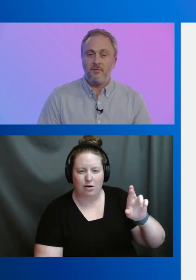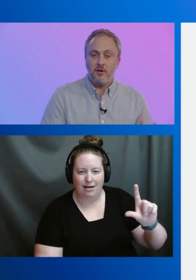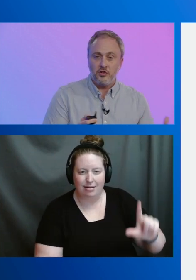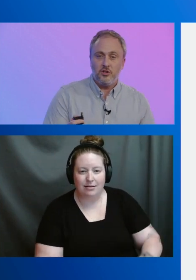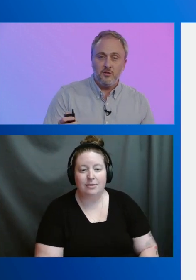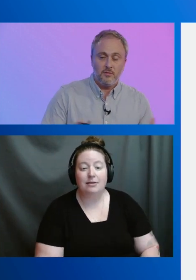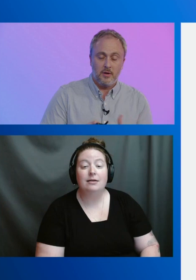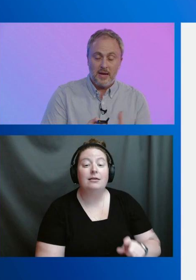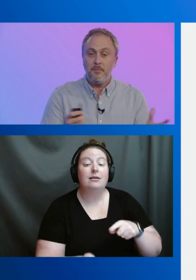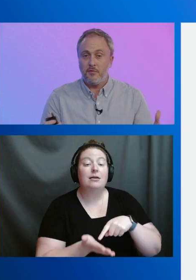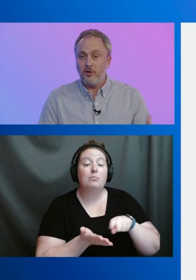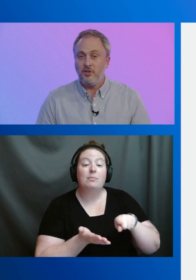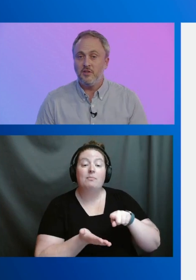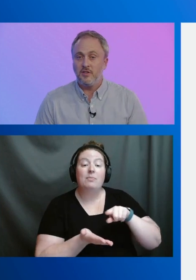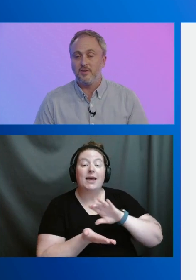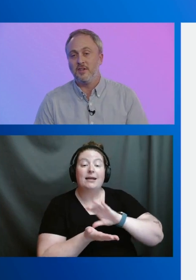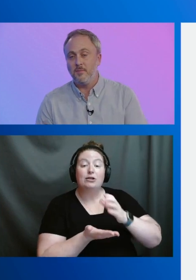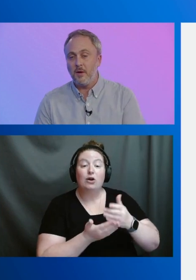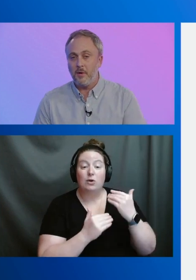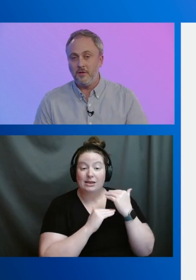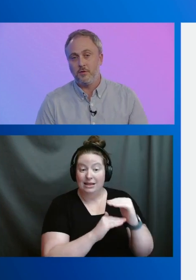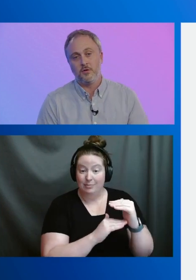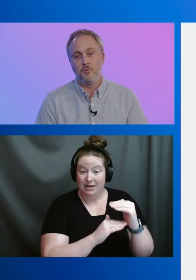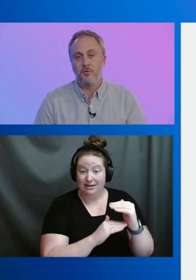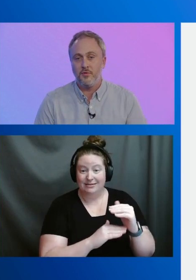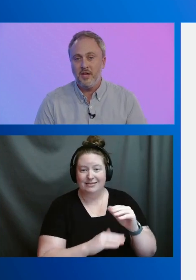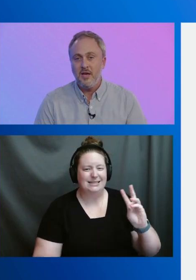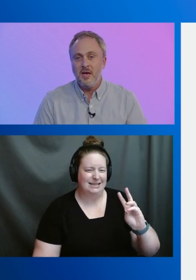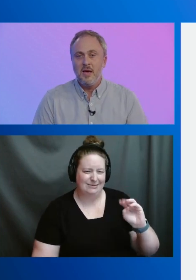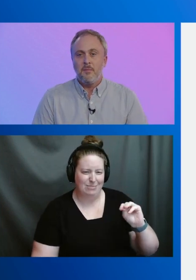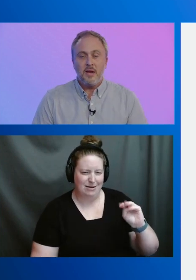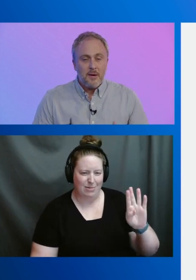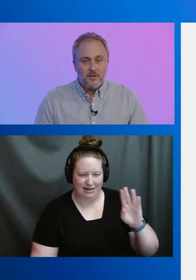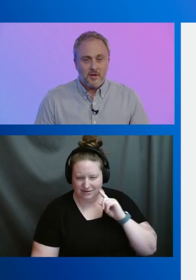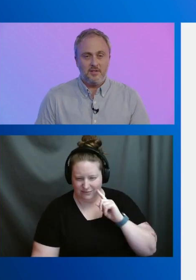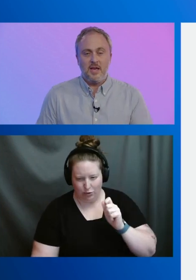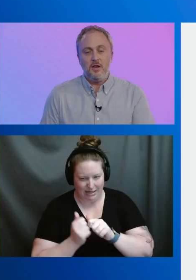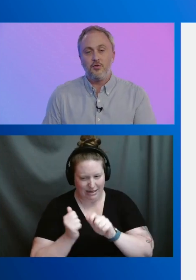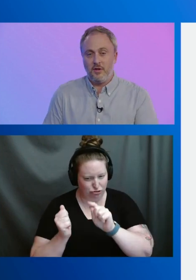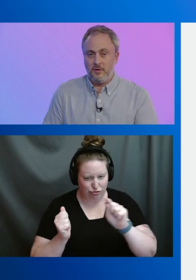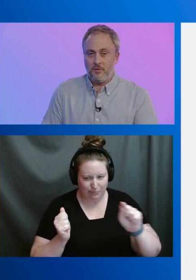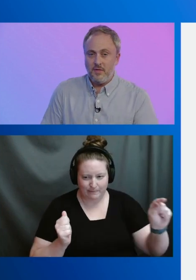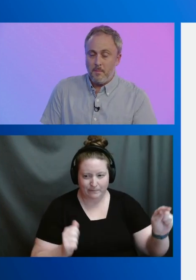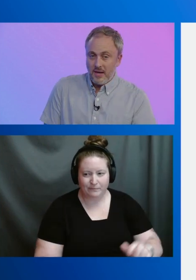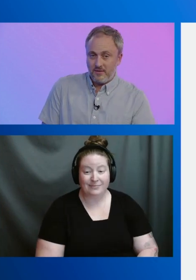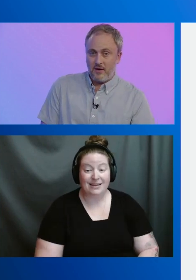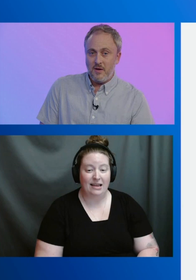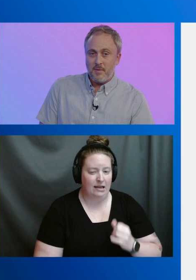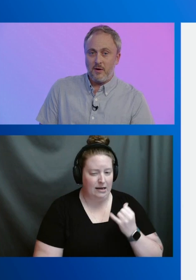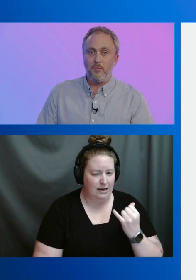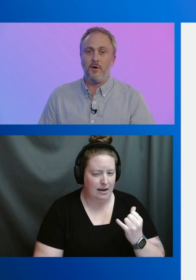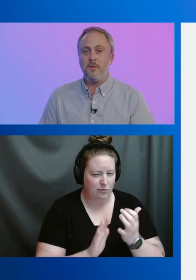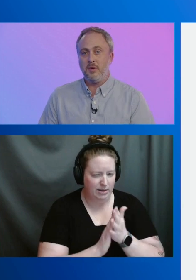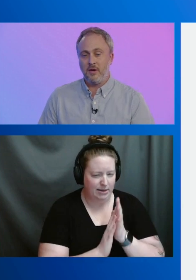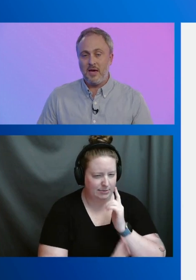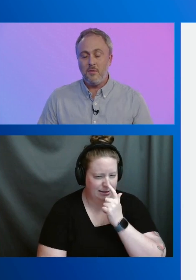with Lambda functions is 6 megabytes across all 3, but now it starts to get interesting, right? The max timeout for API Gateway